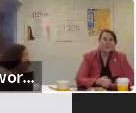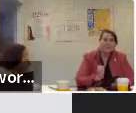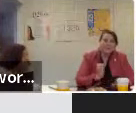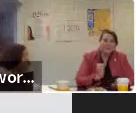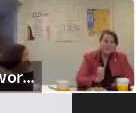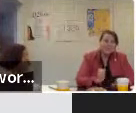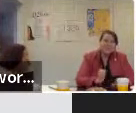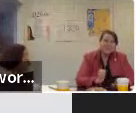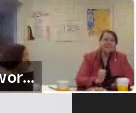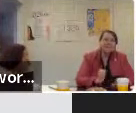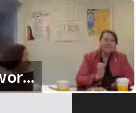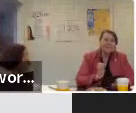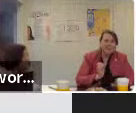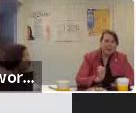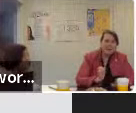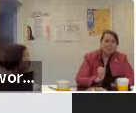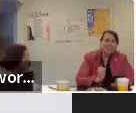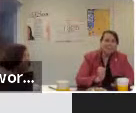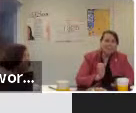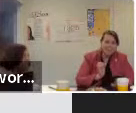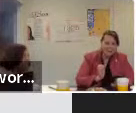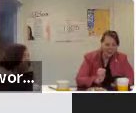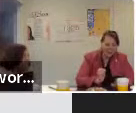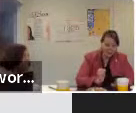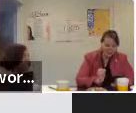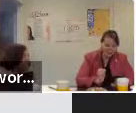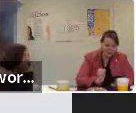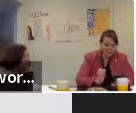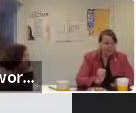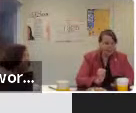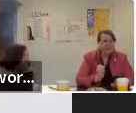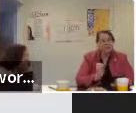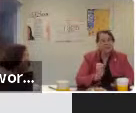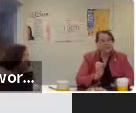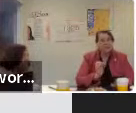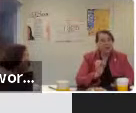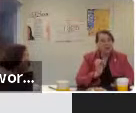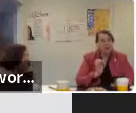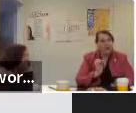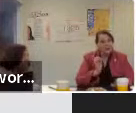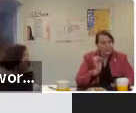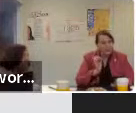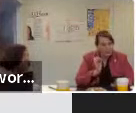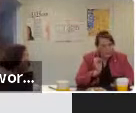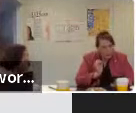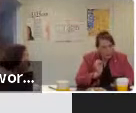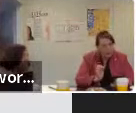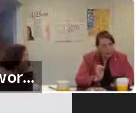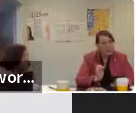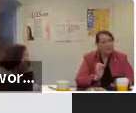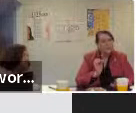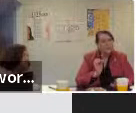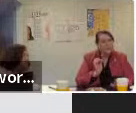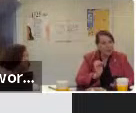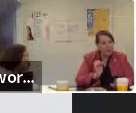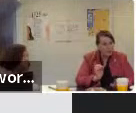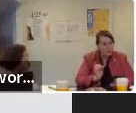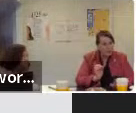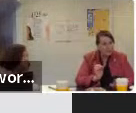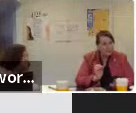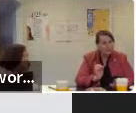have instead become survivors and who are questing